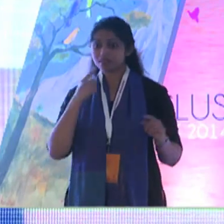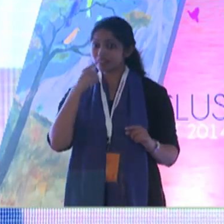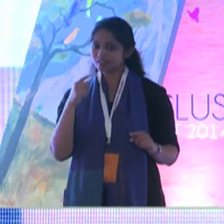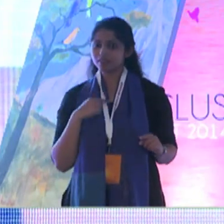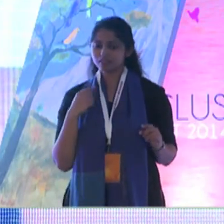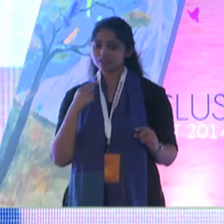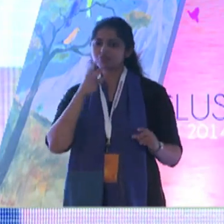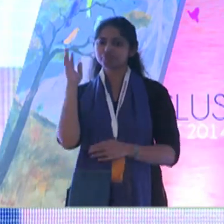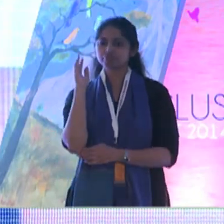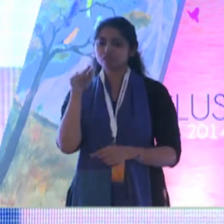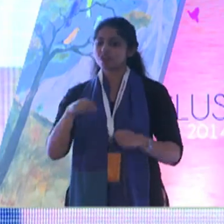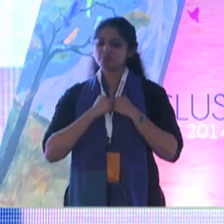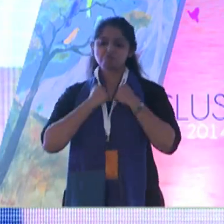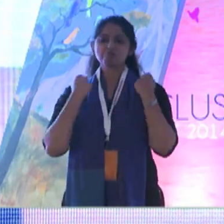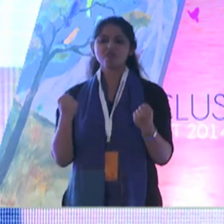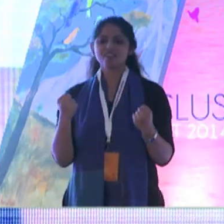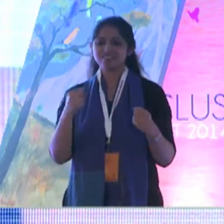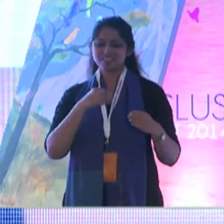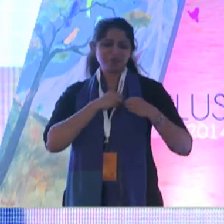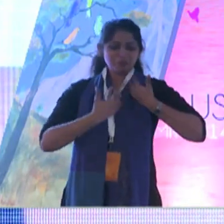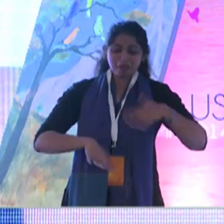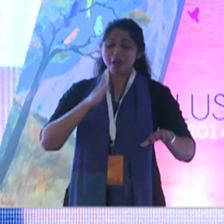what you need is power. You don't need pity.